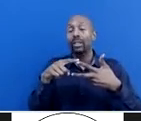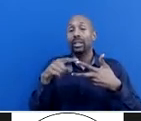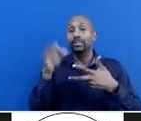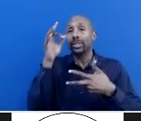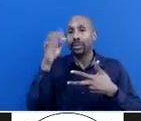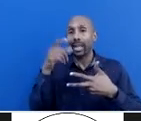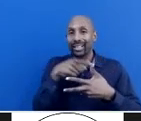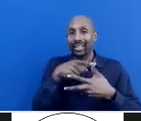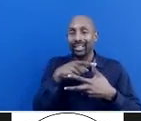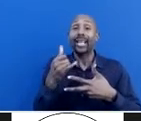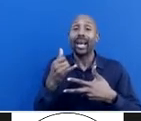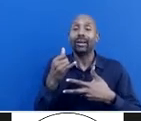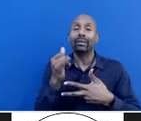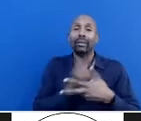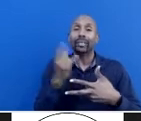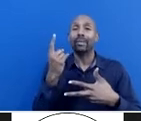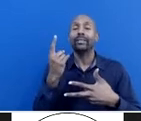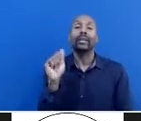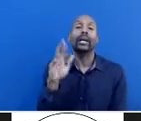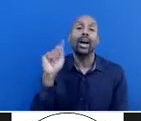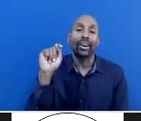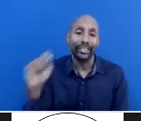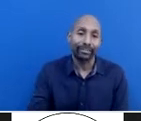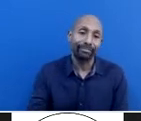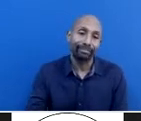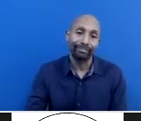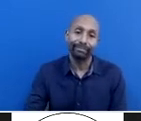One of the pieces, Remembrance,